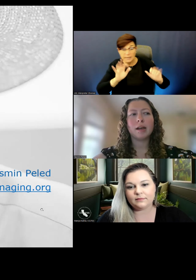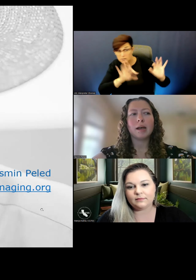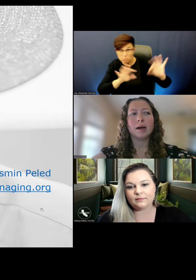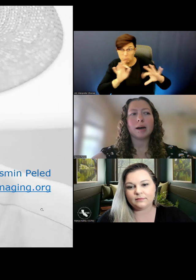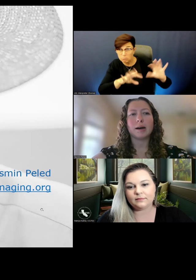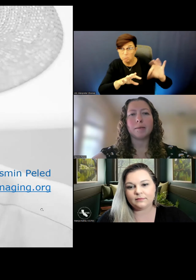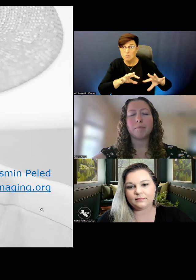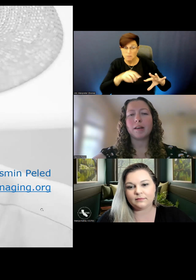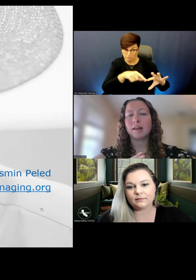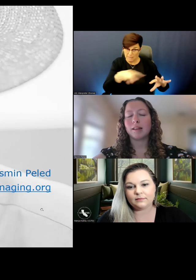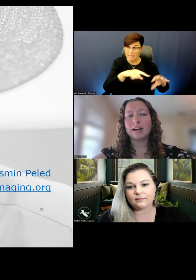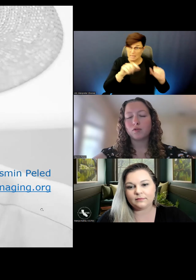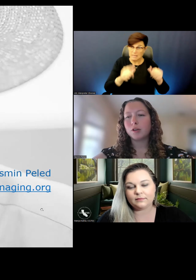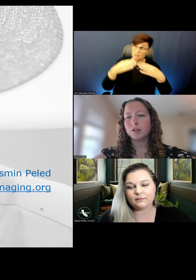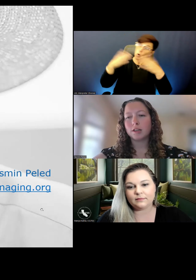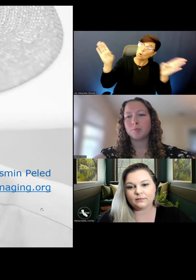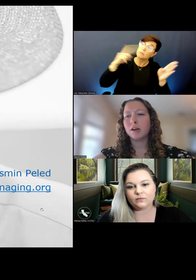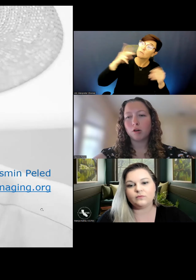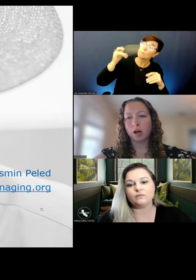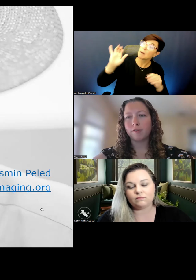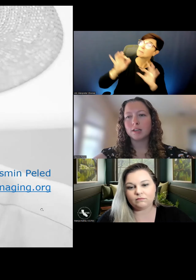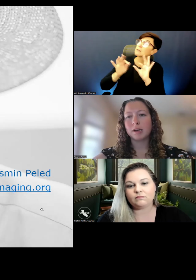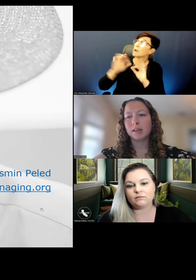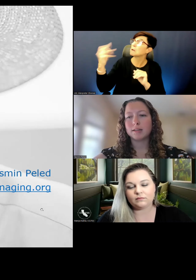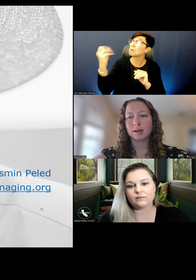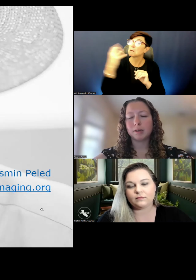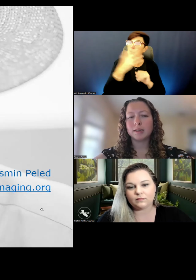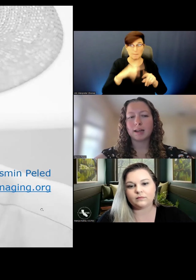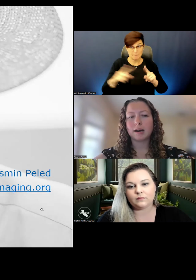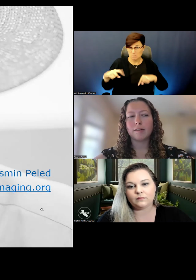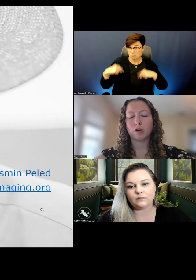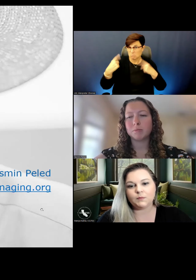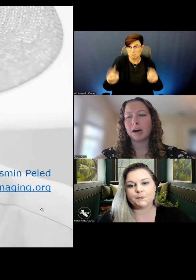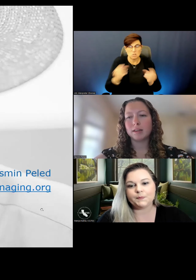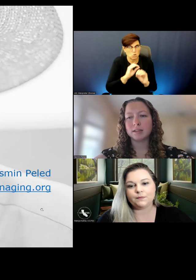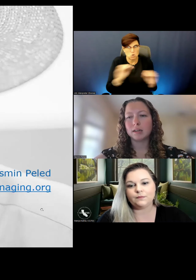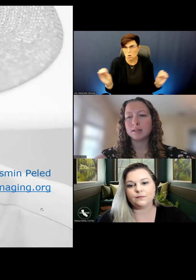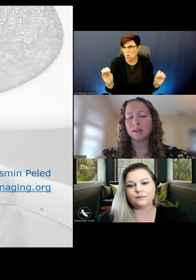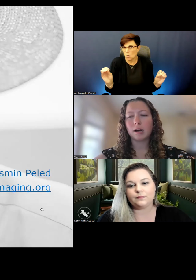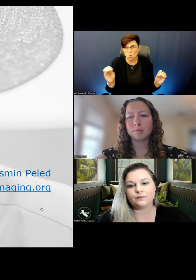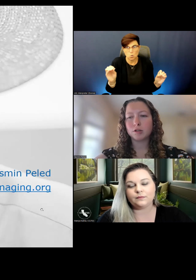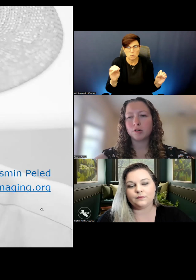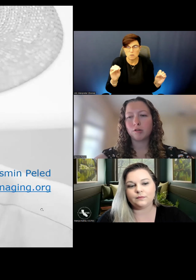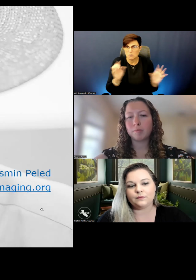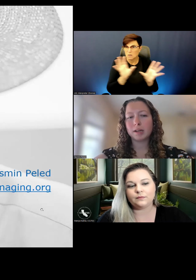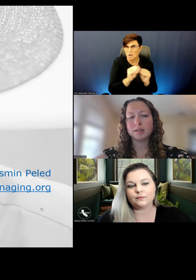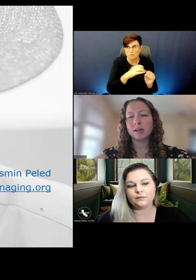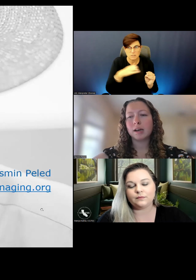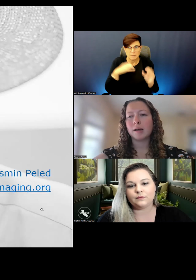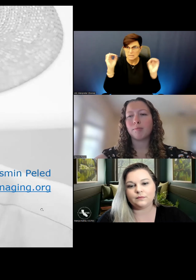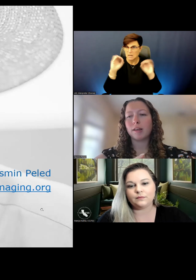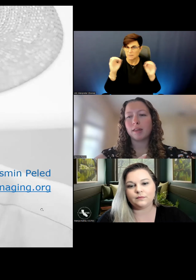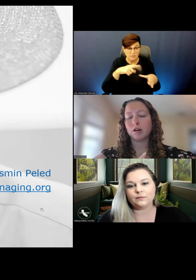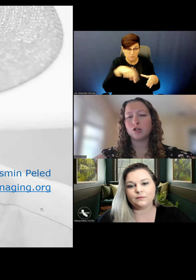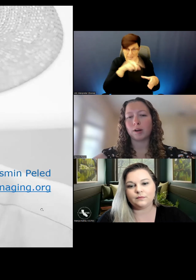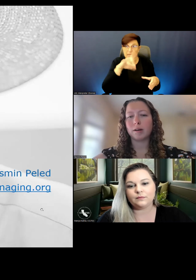comment. But in the last few years, there's been no conference committee. The Assembly and Senate have worked behind the scenes to come to an agreement